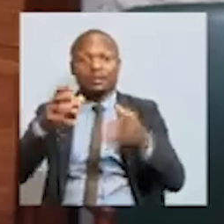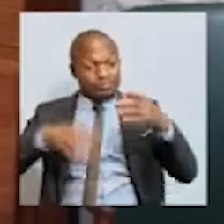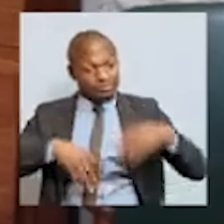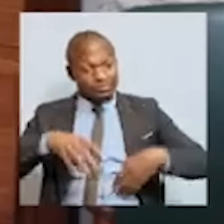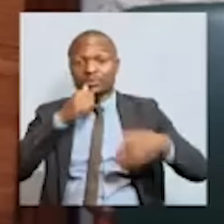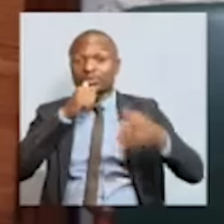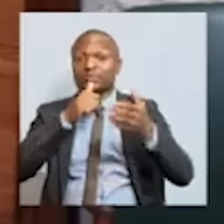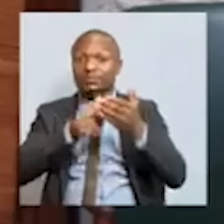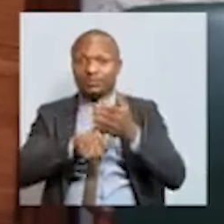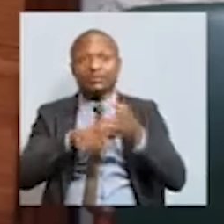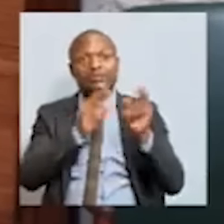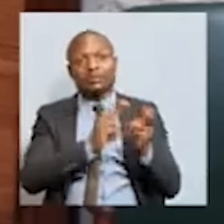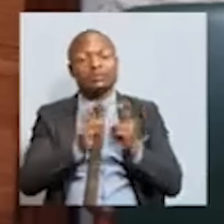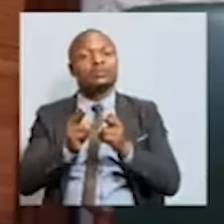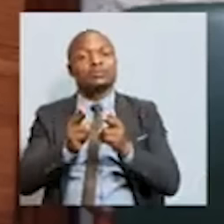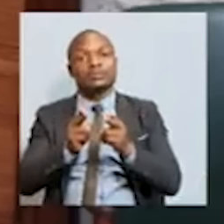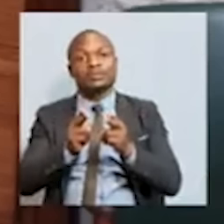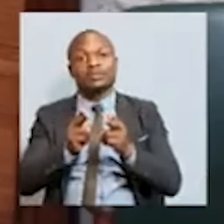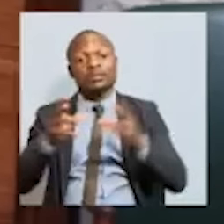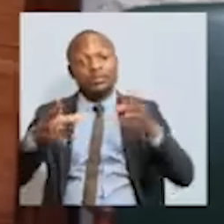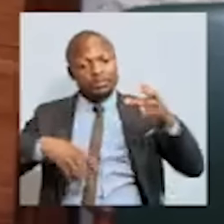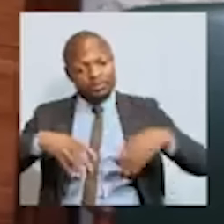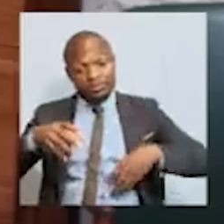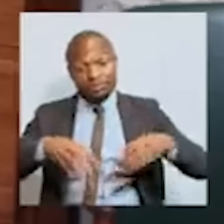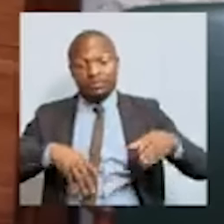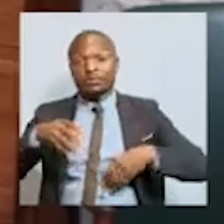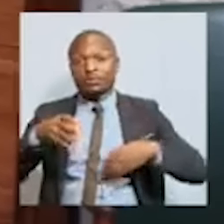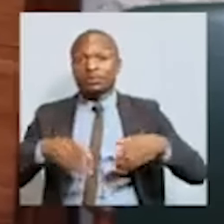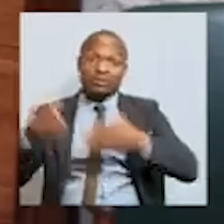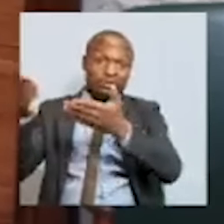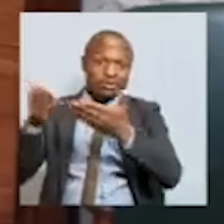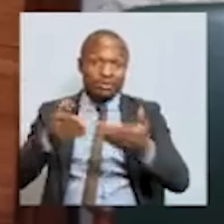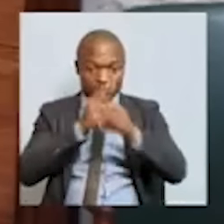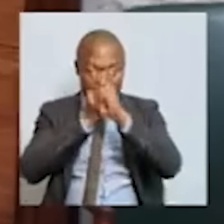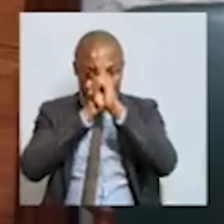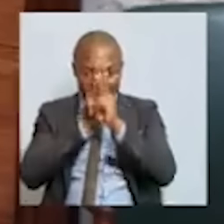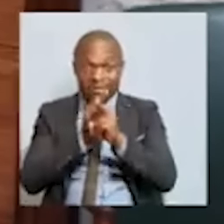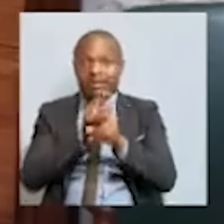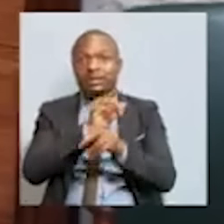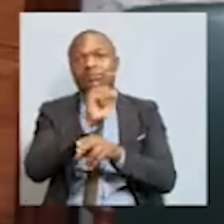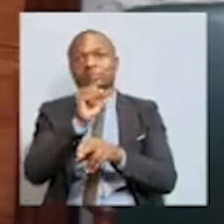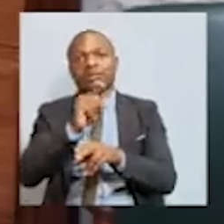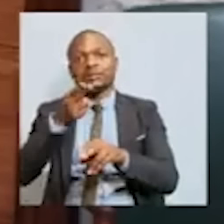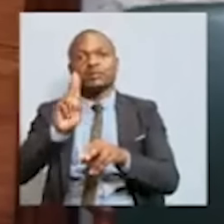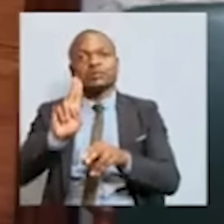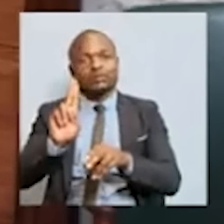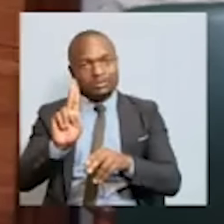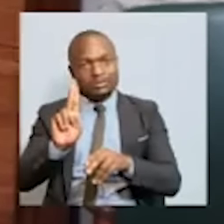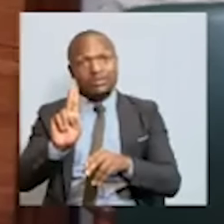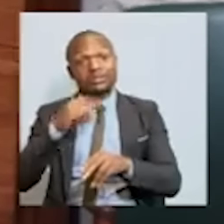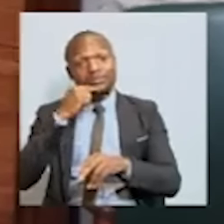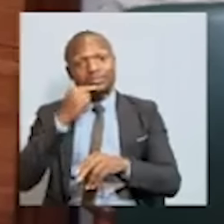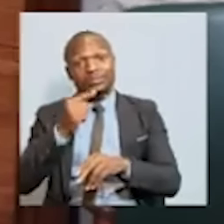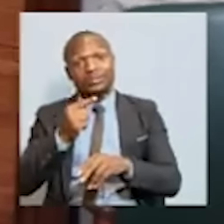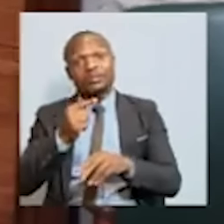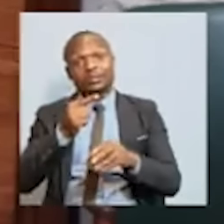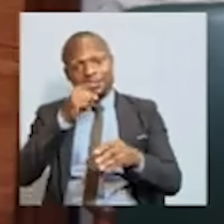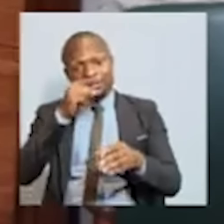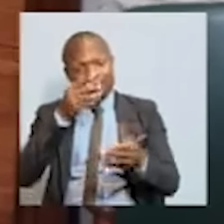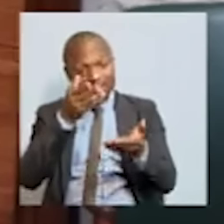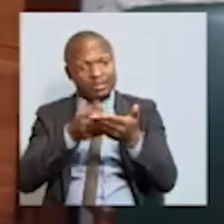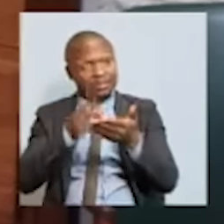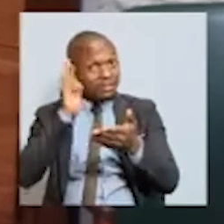letter of response to the complaint filed by Mr. Munir Zulu MP. He added that the basis of his